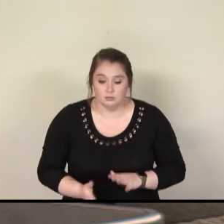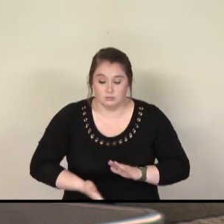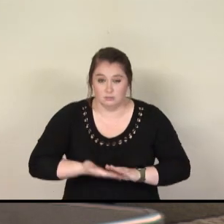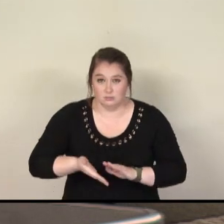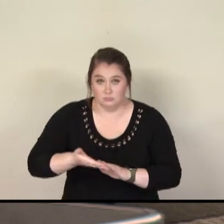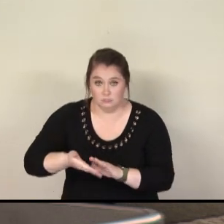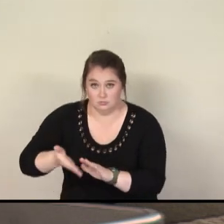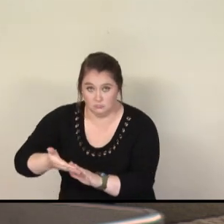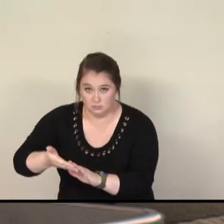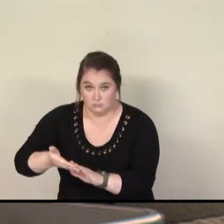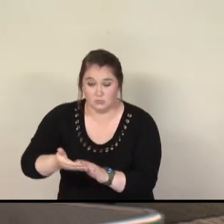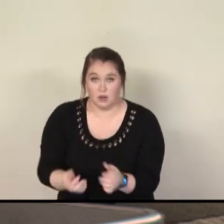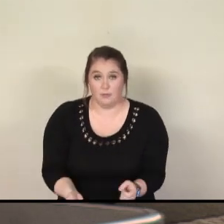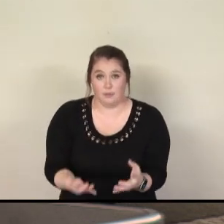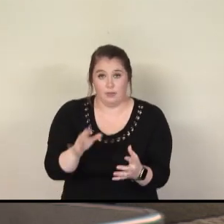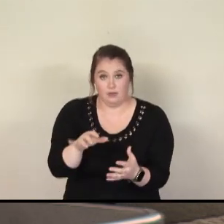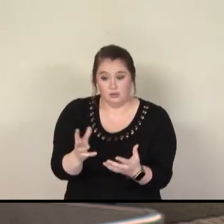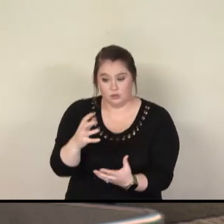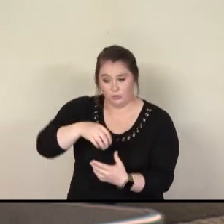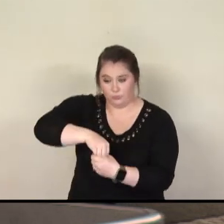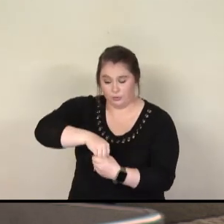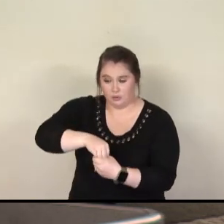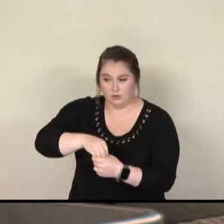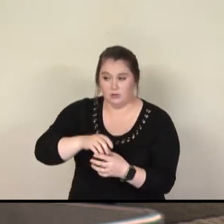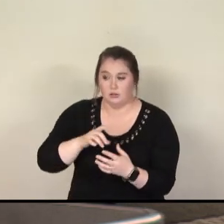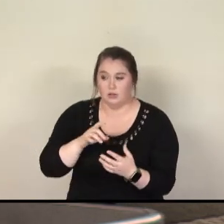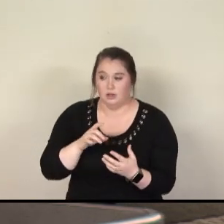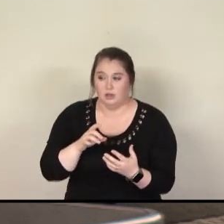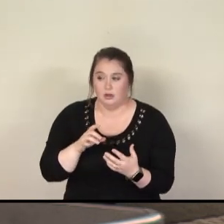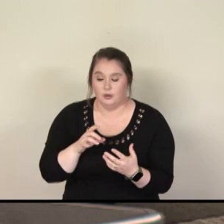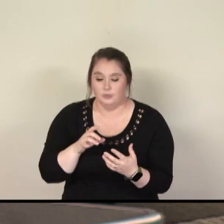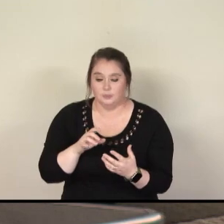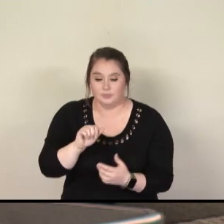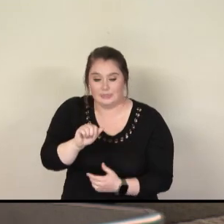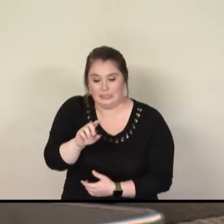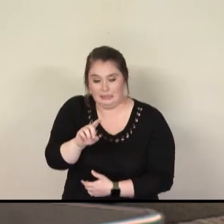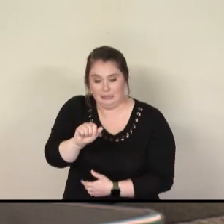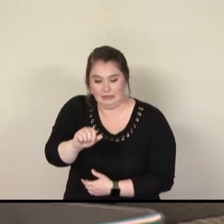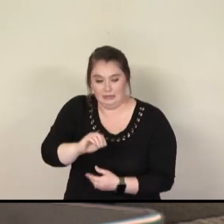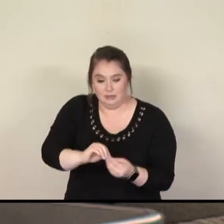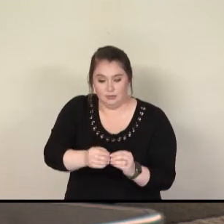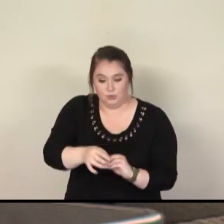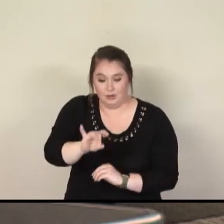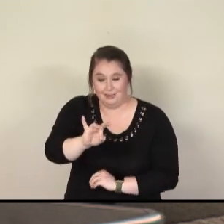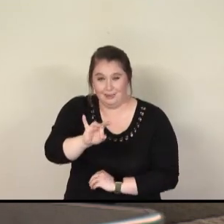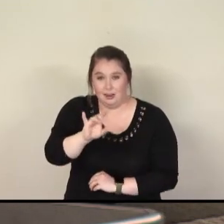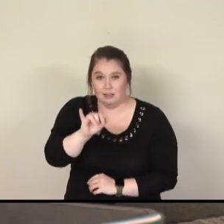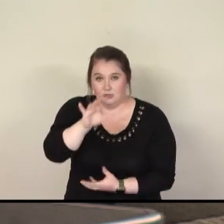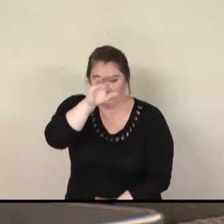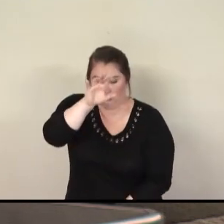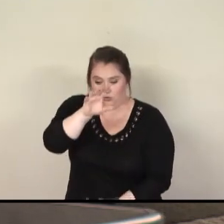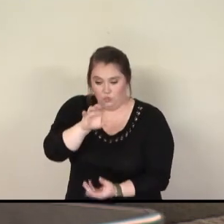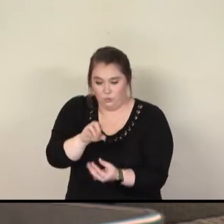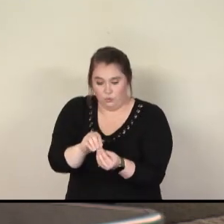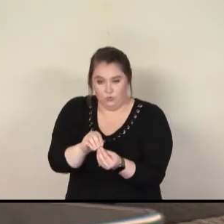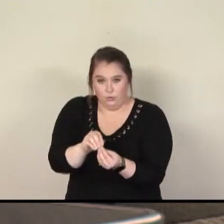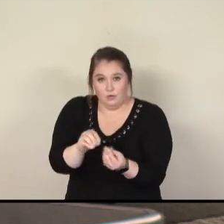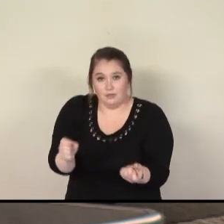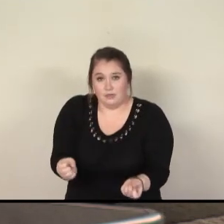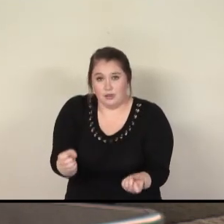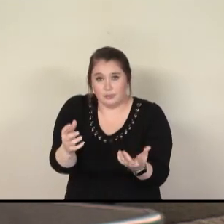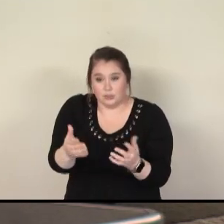is included is, in AEA number 8, is the total number